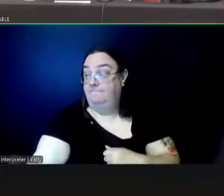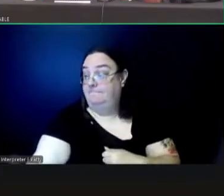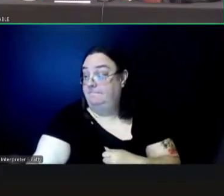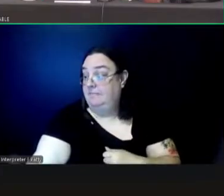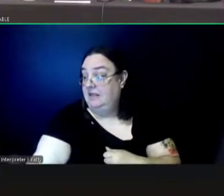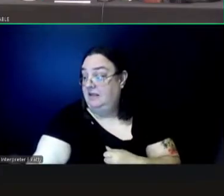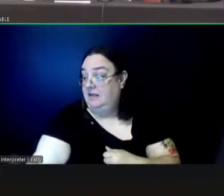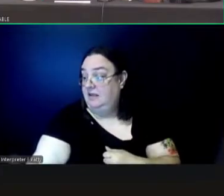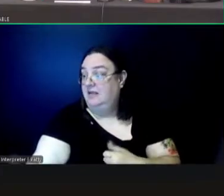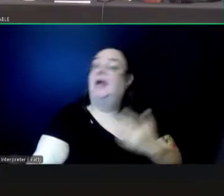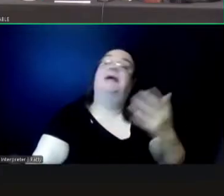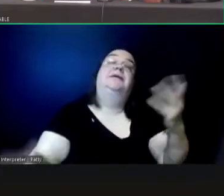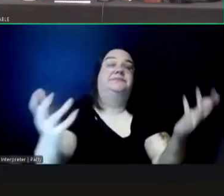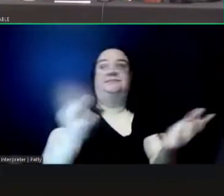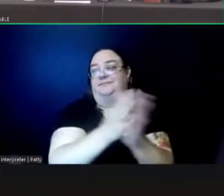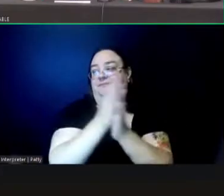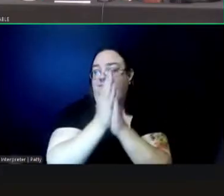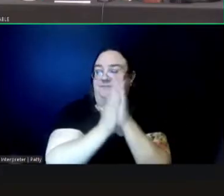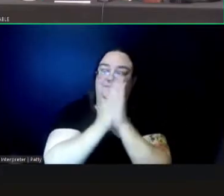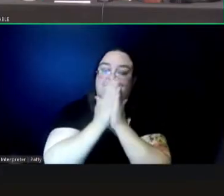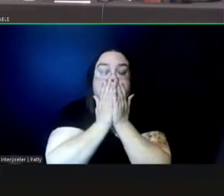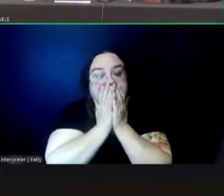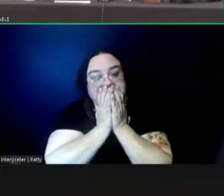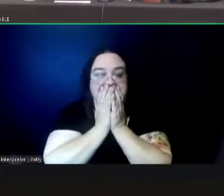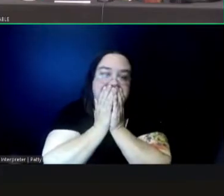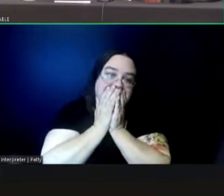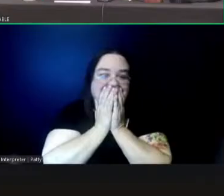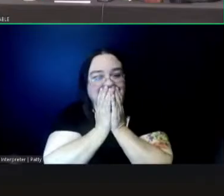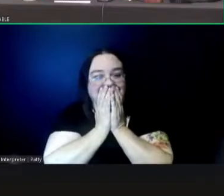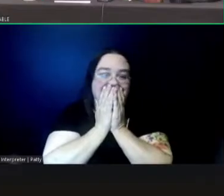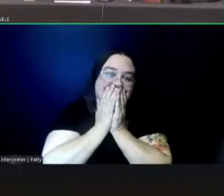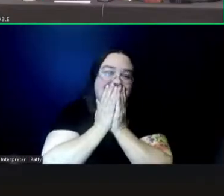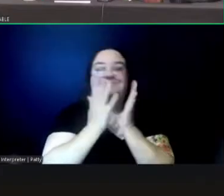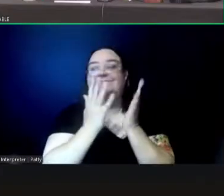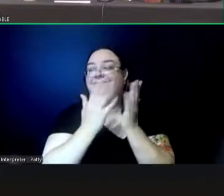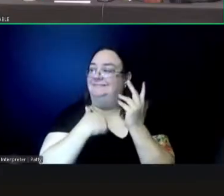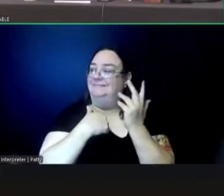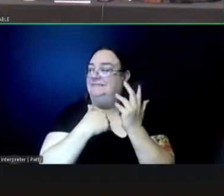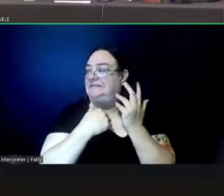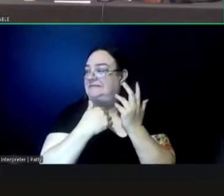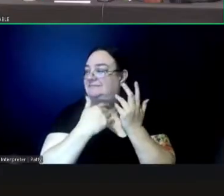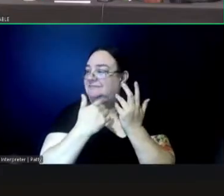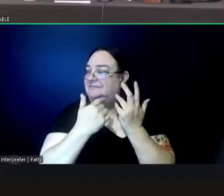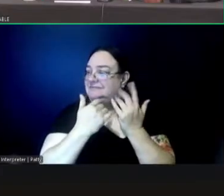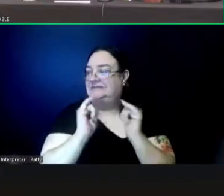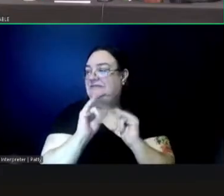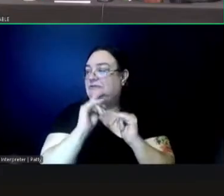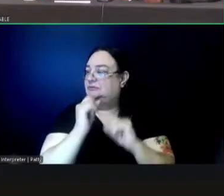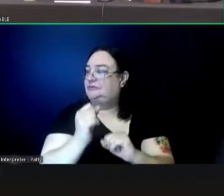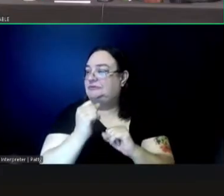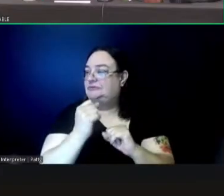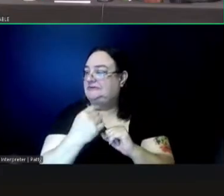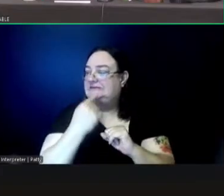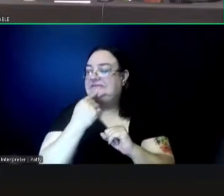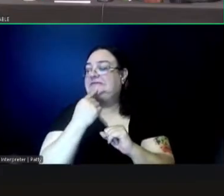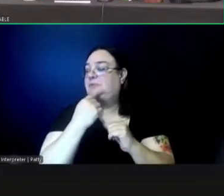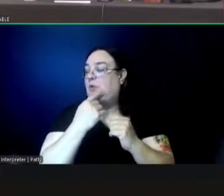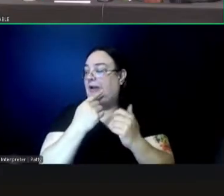Yeah, I mean, I would say I remain very disappointed and very concerned,